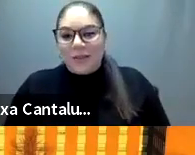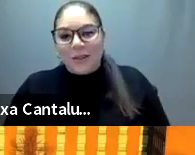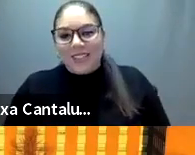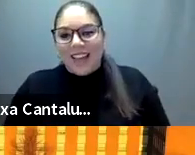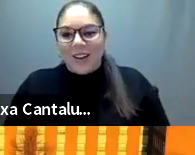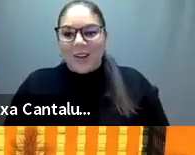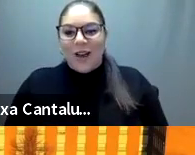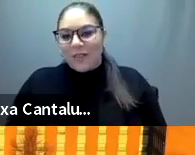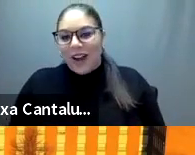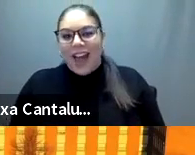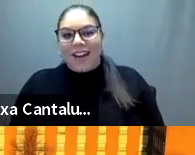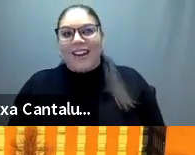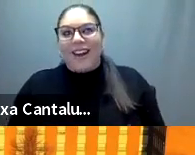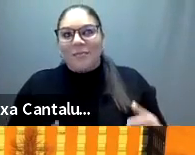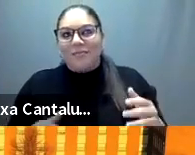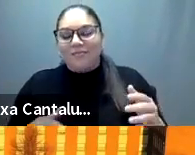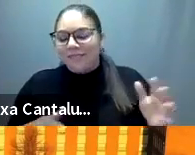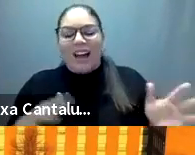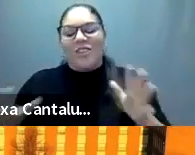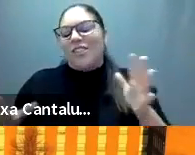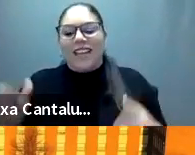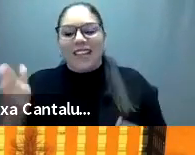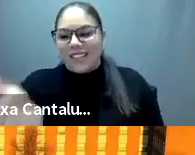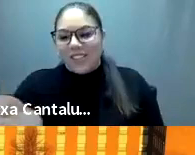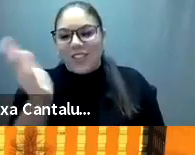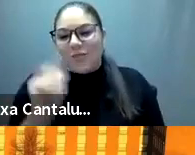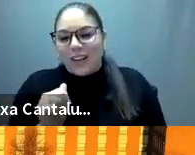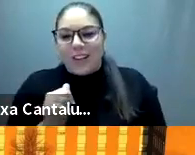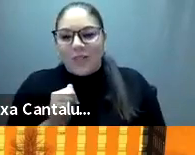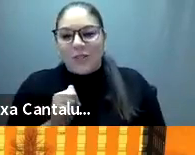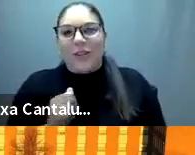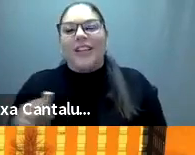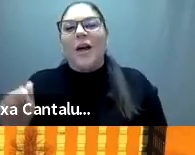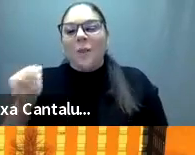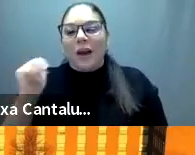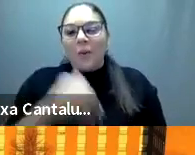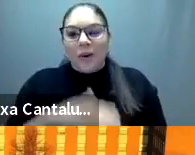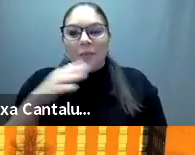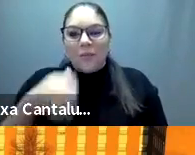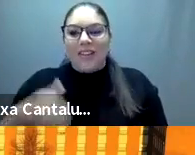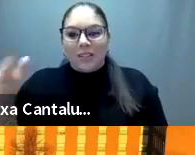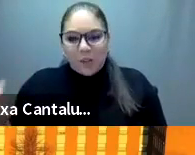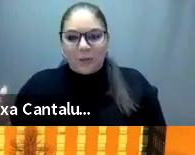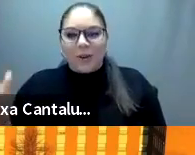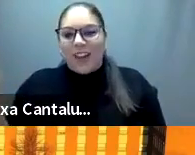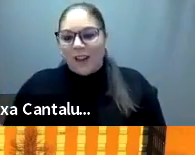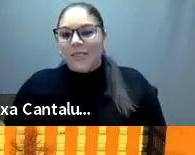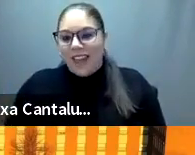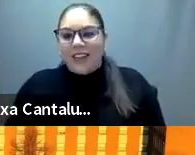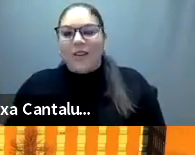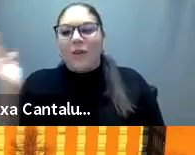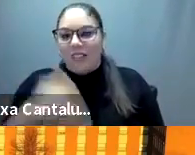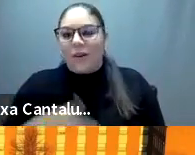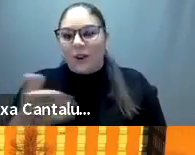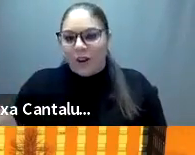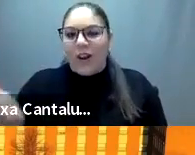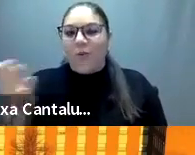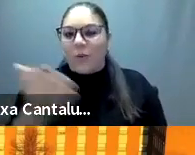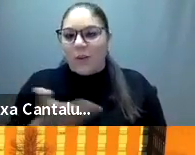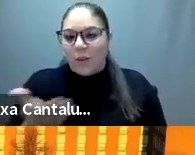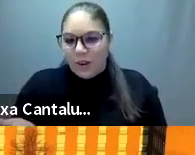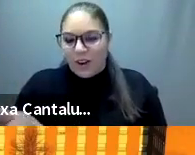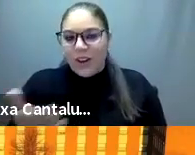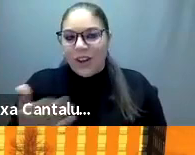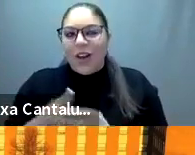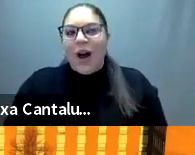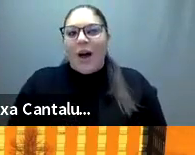best mentors I could have ever had. And I'm not just saying this because she's right here on the screen, but I wouldn't be the interpreter I am today without her and